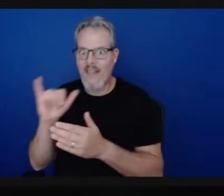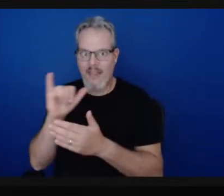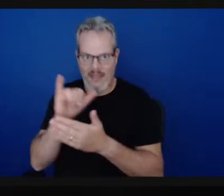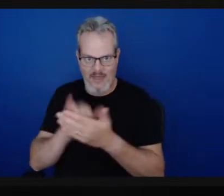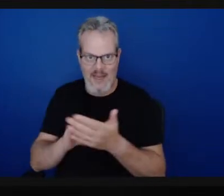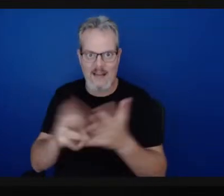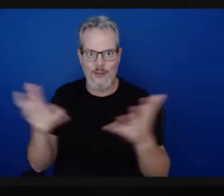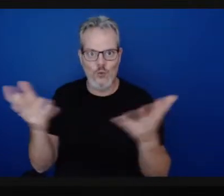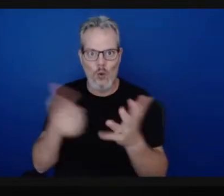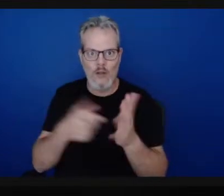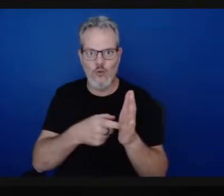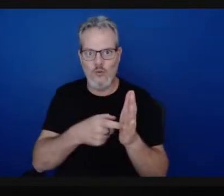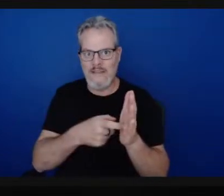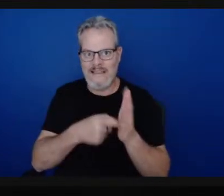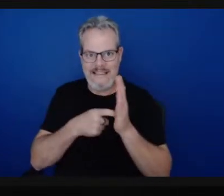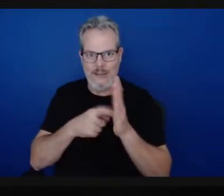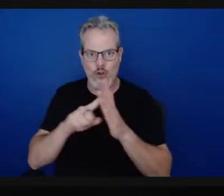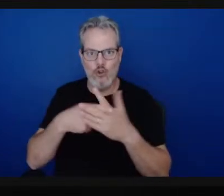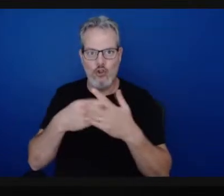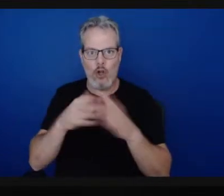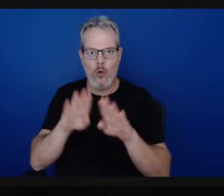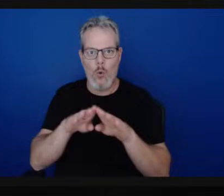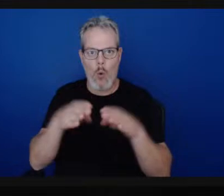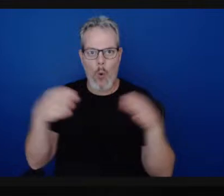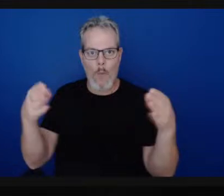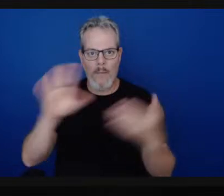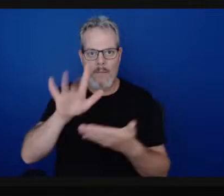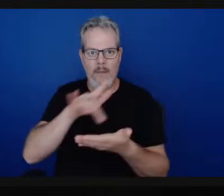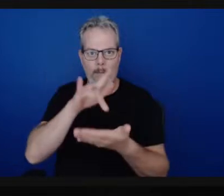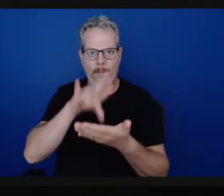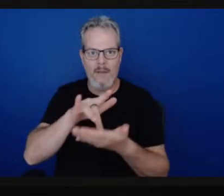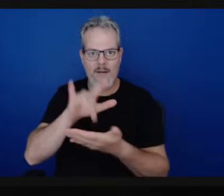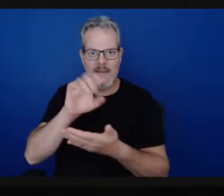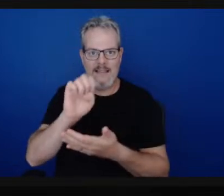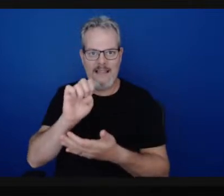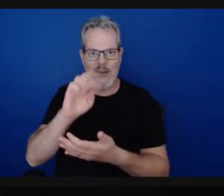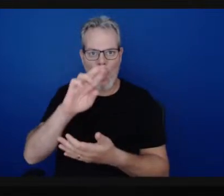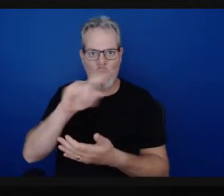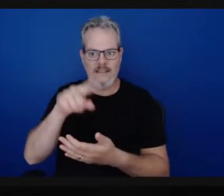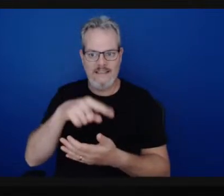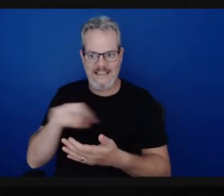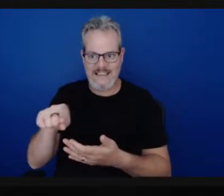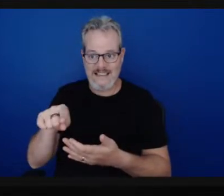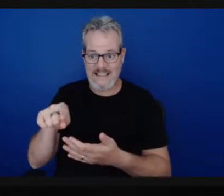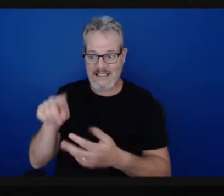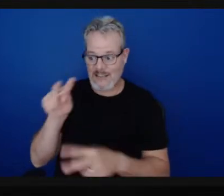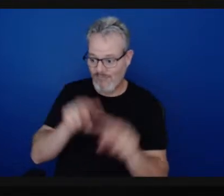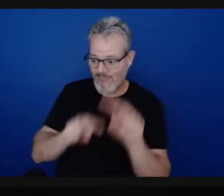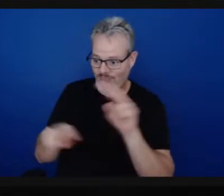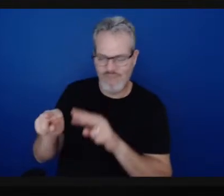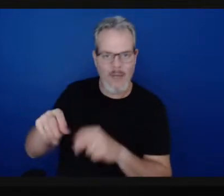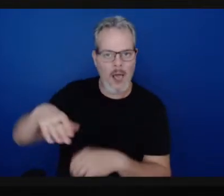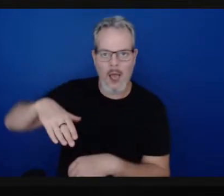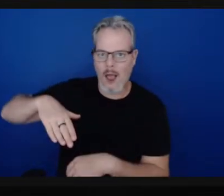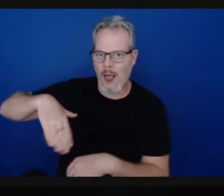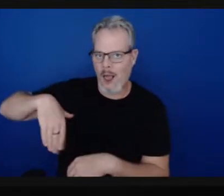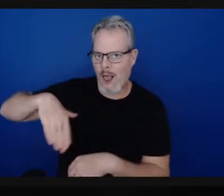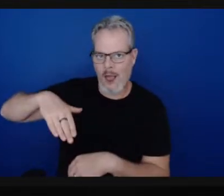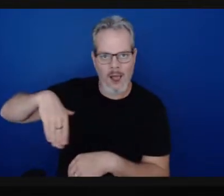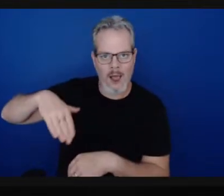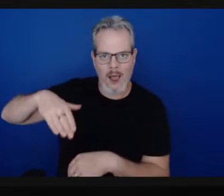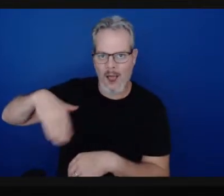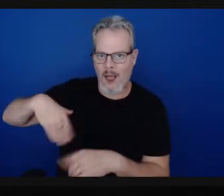to open the Middle East Rift Zone. We're looking, it doesn't seem to have happened yet, right? It's not